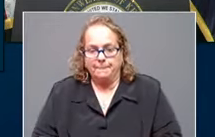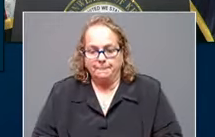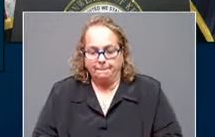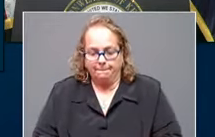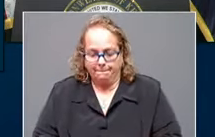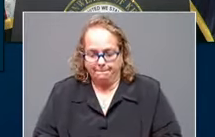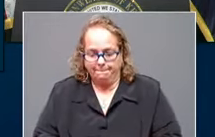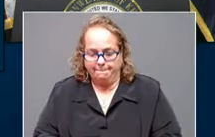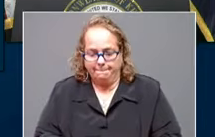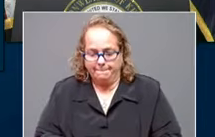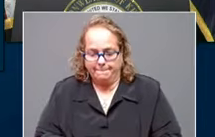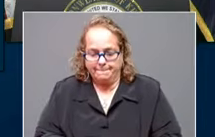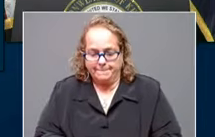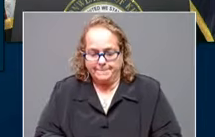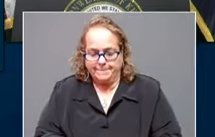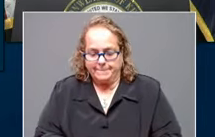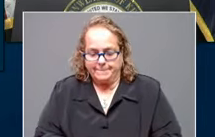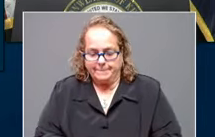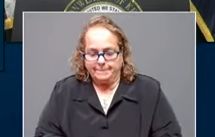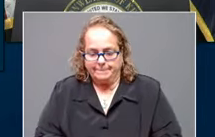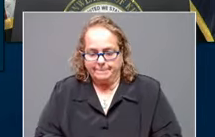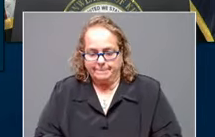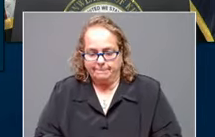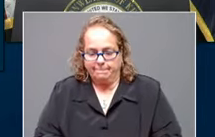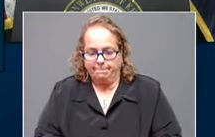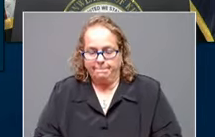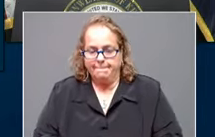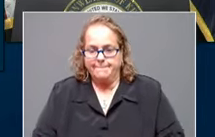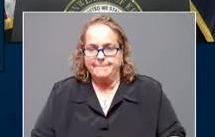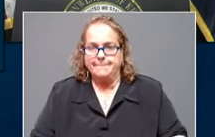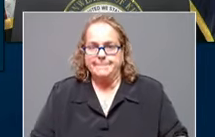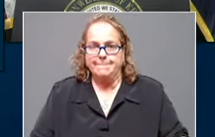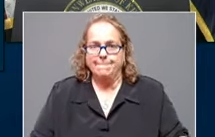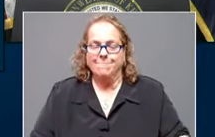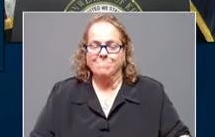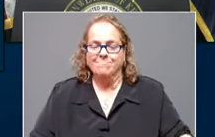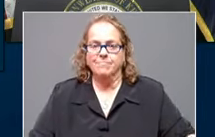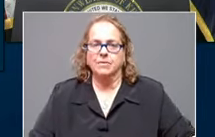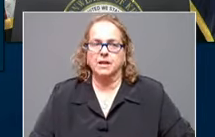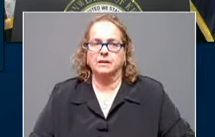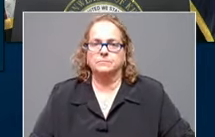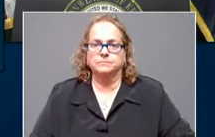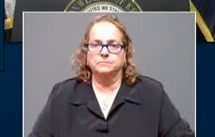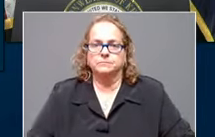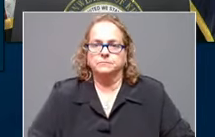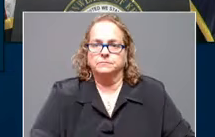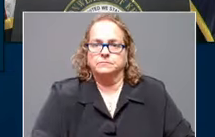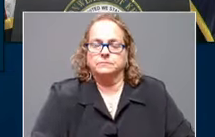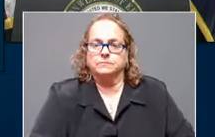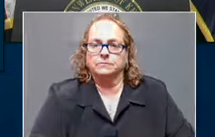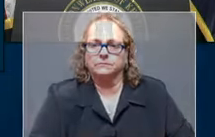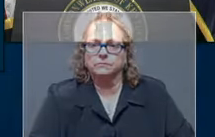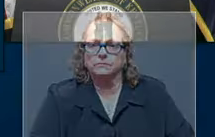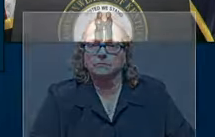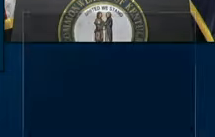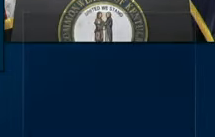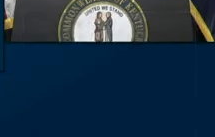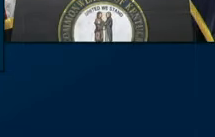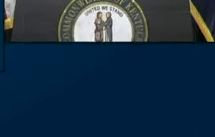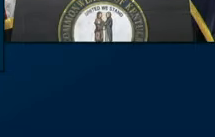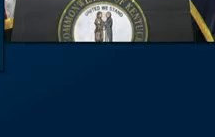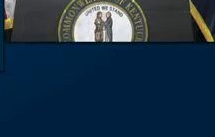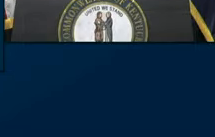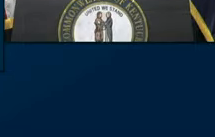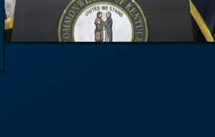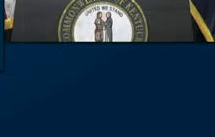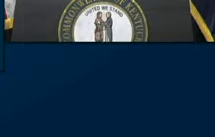be a good person that cares about the people around them. Number 2, in-class